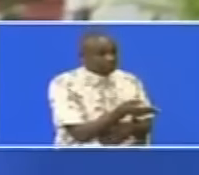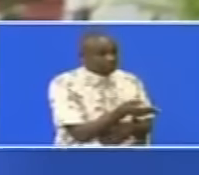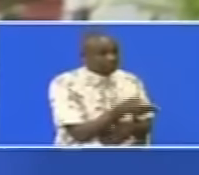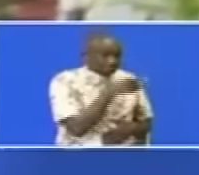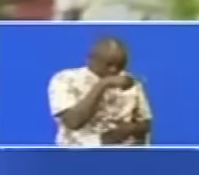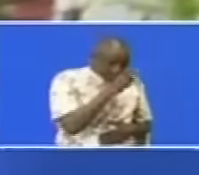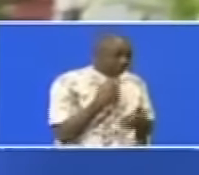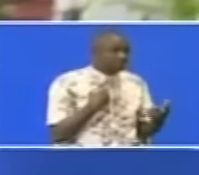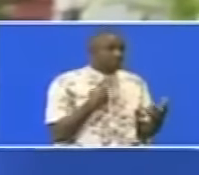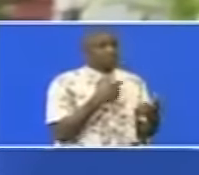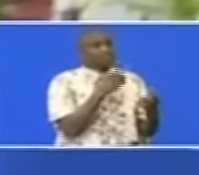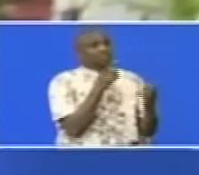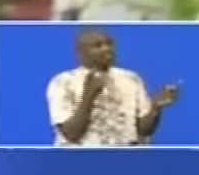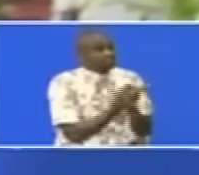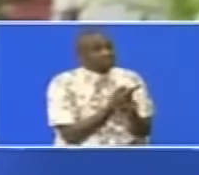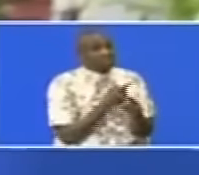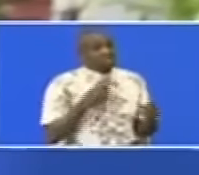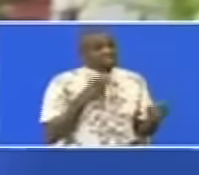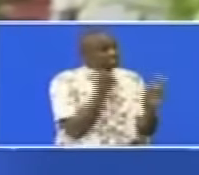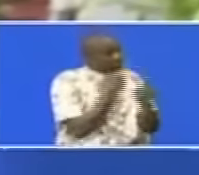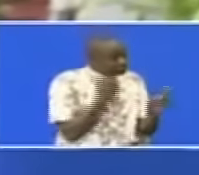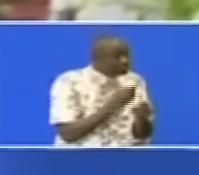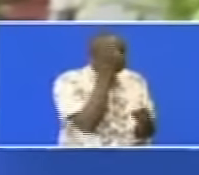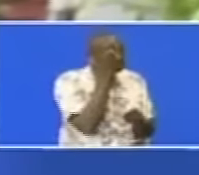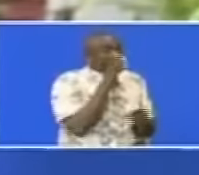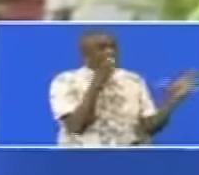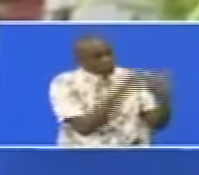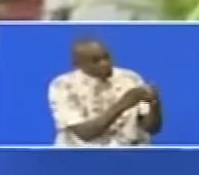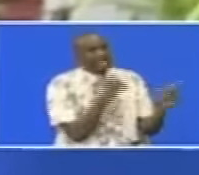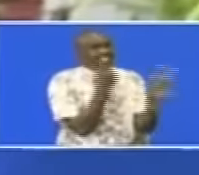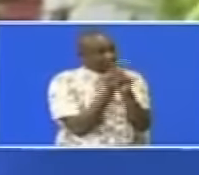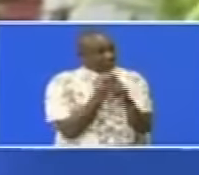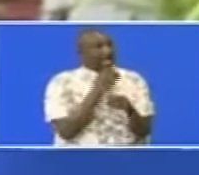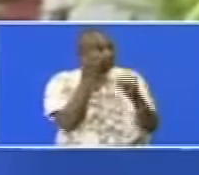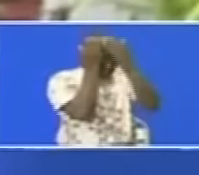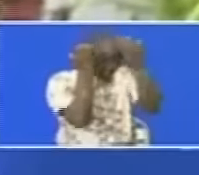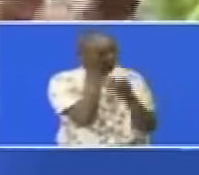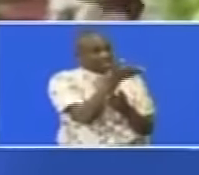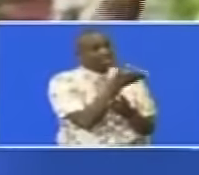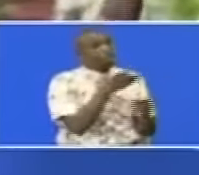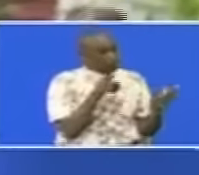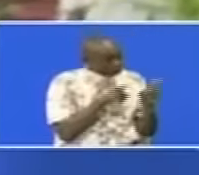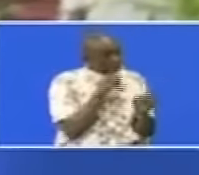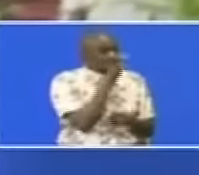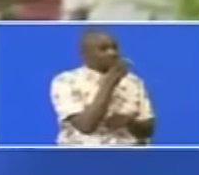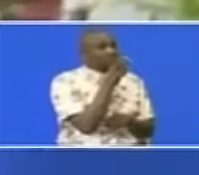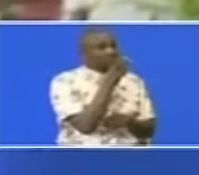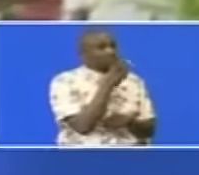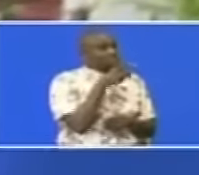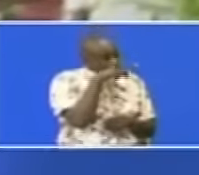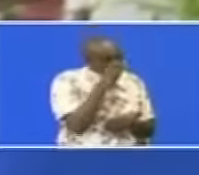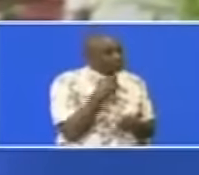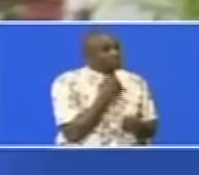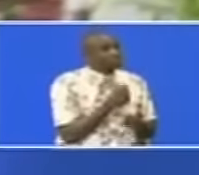Menachem Begin of Israel, Yasser Arafat of Palestine, Nelson Mandela of South Africa, who have always been on that world wanted list